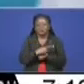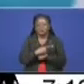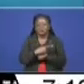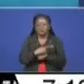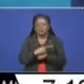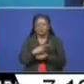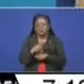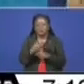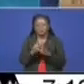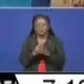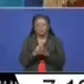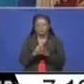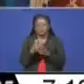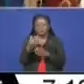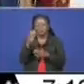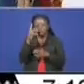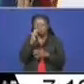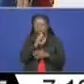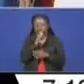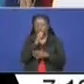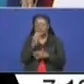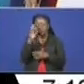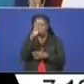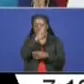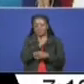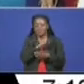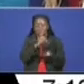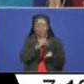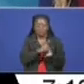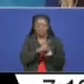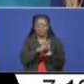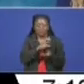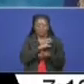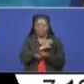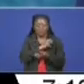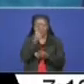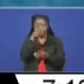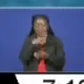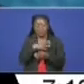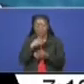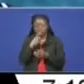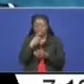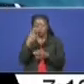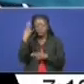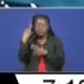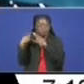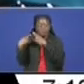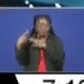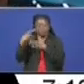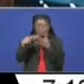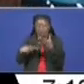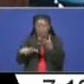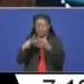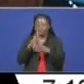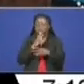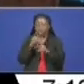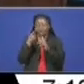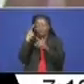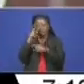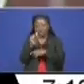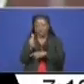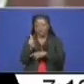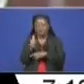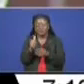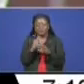he and congregants will truly miss Dr. Coakley, a man whose track record spoke for itself. There is only one